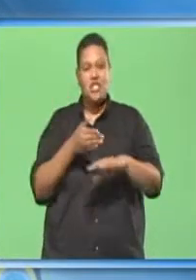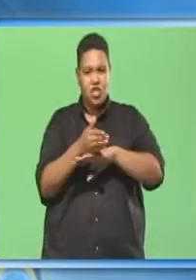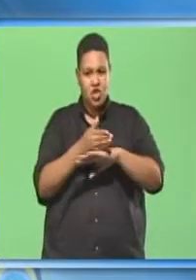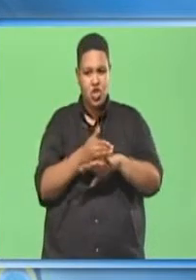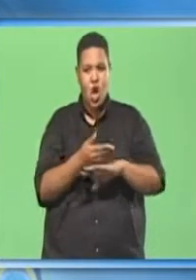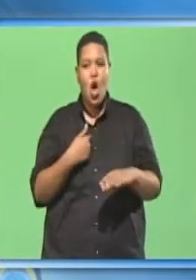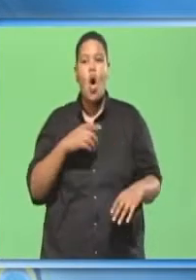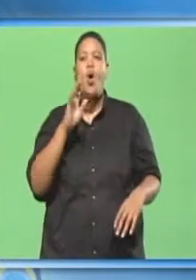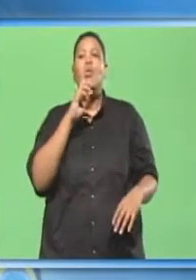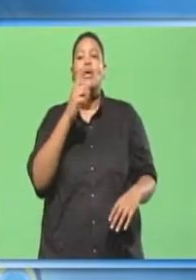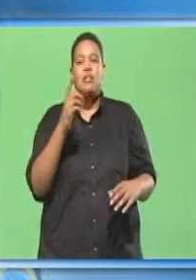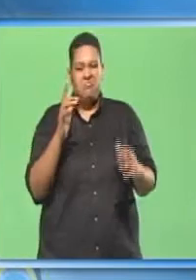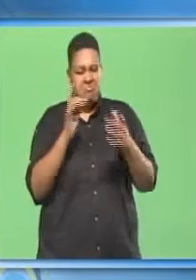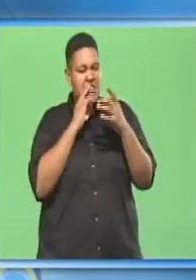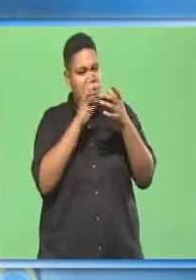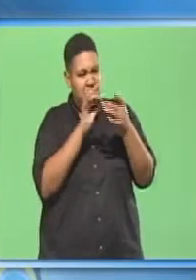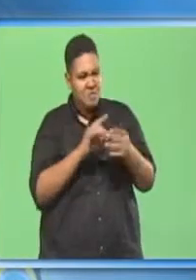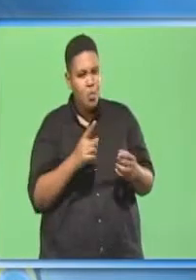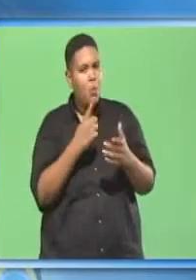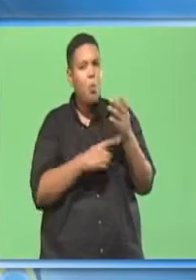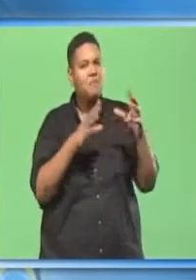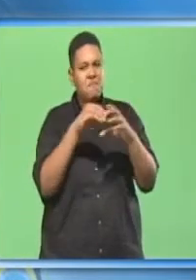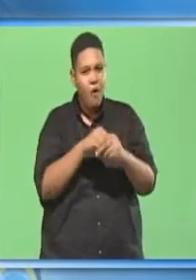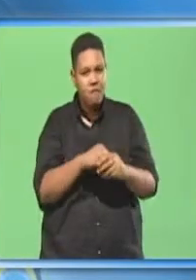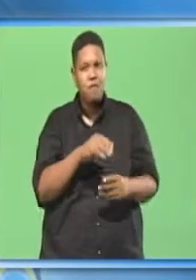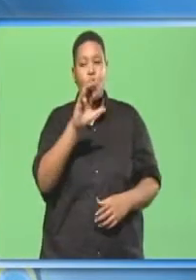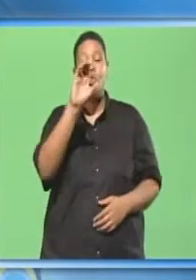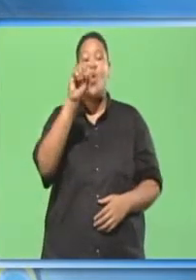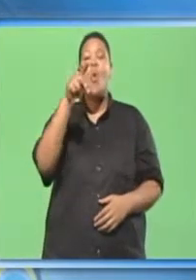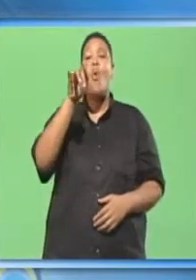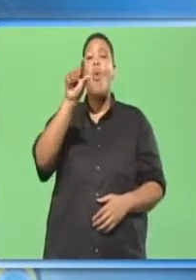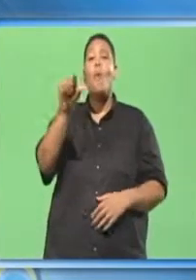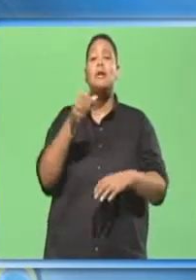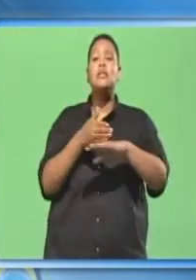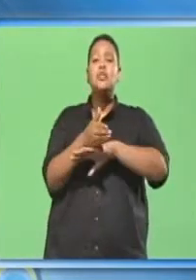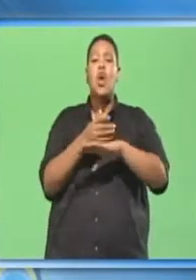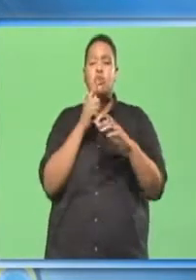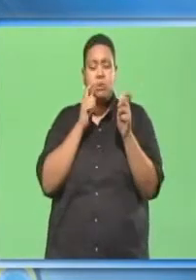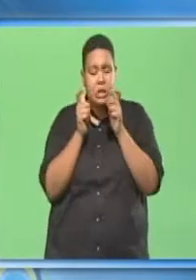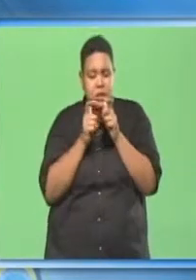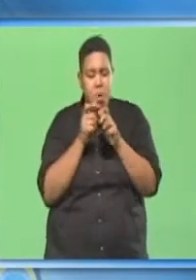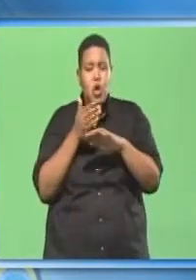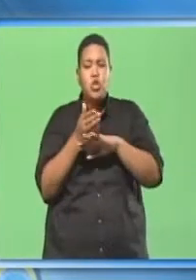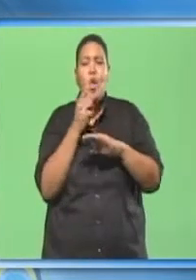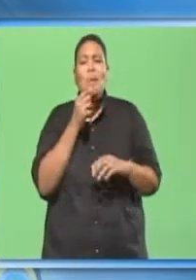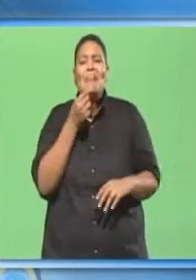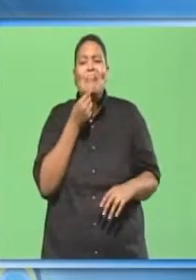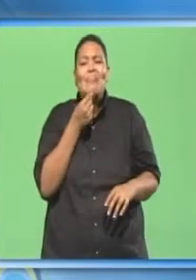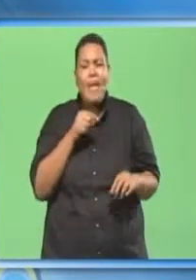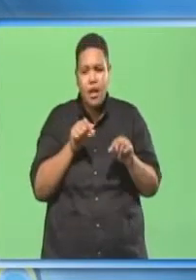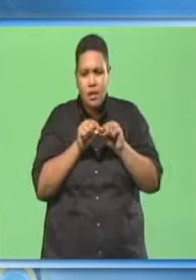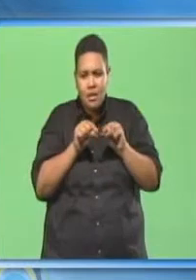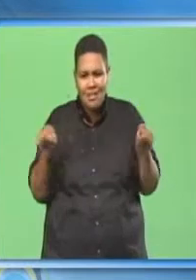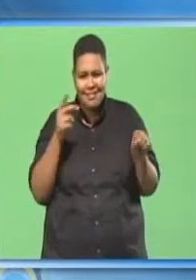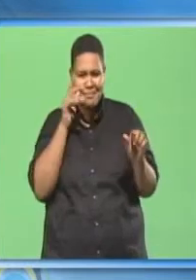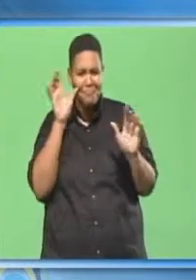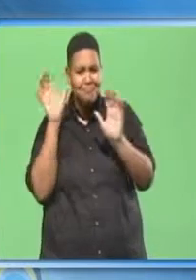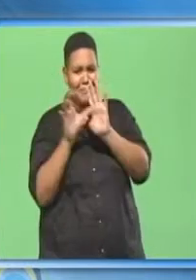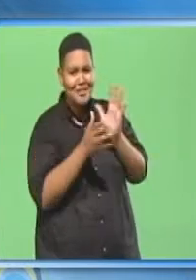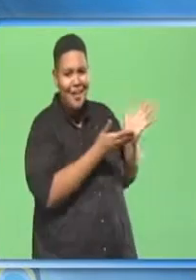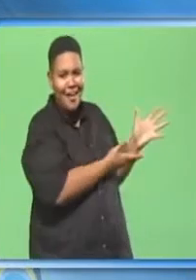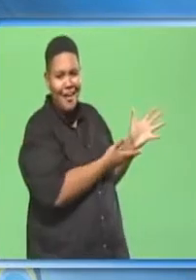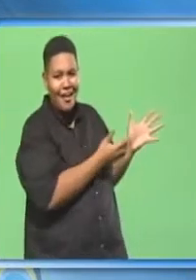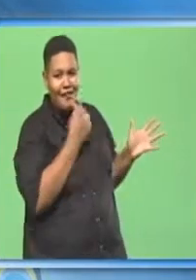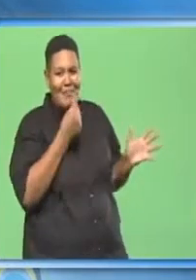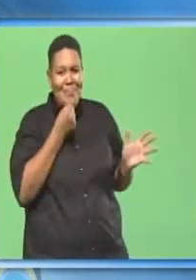and compass saw. The coping saw. The coping saw is a small saw with a thin, narrow blade that is about 3 millimeters